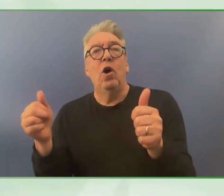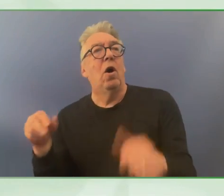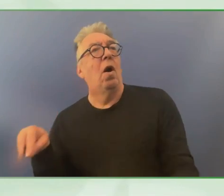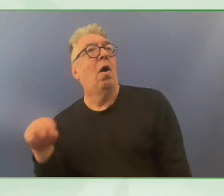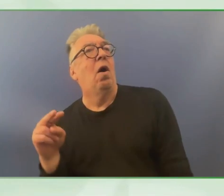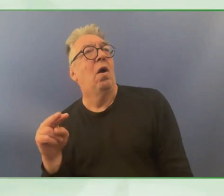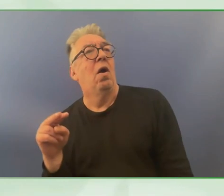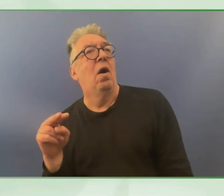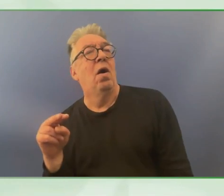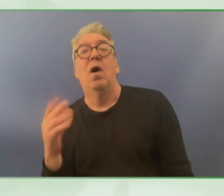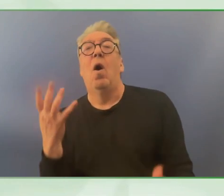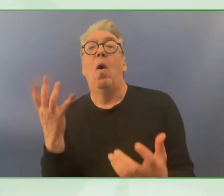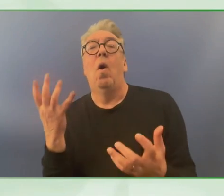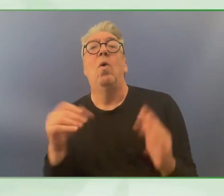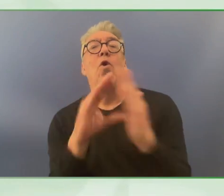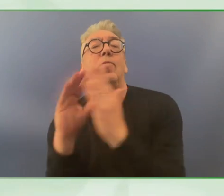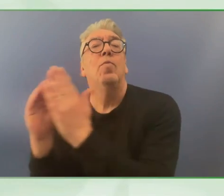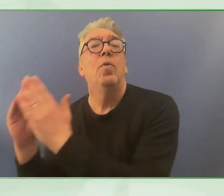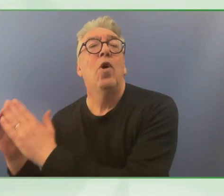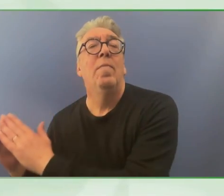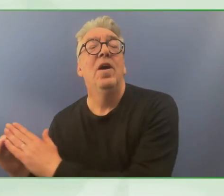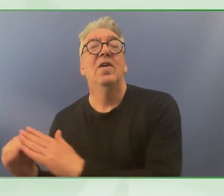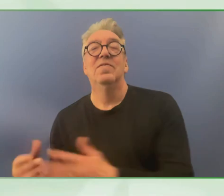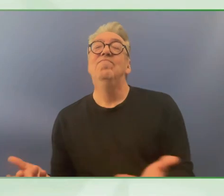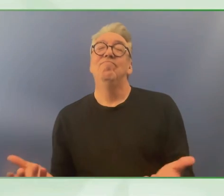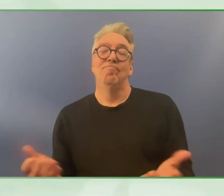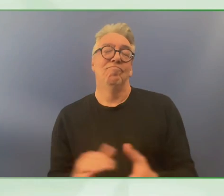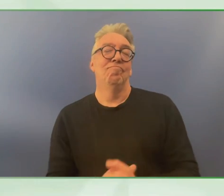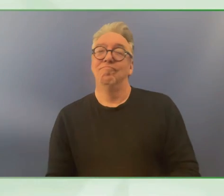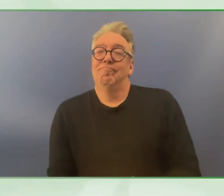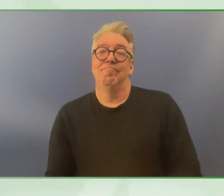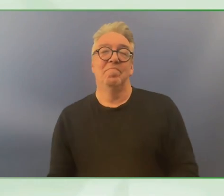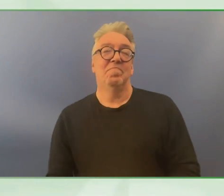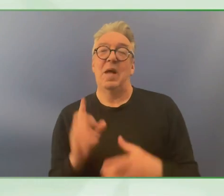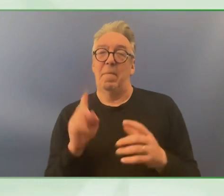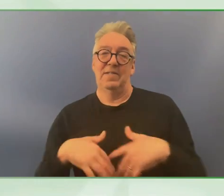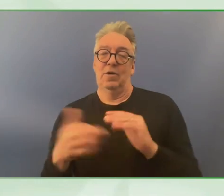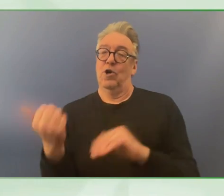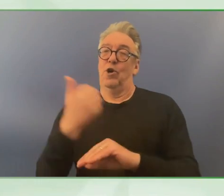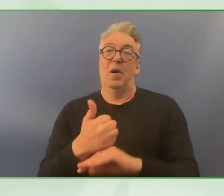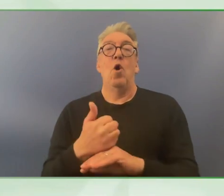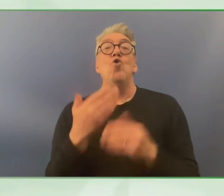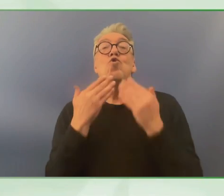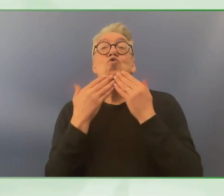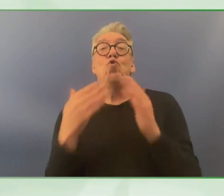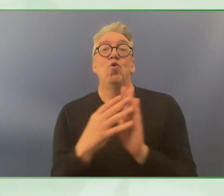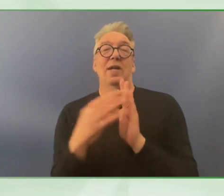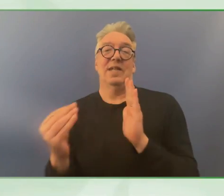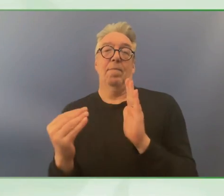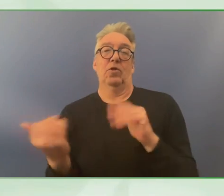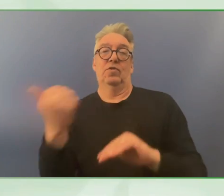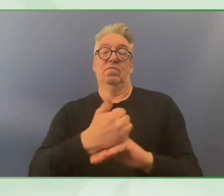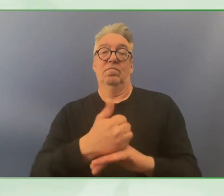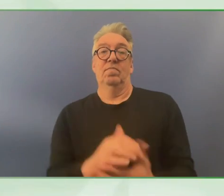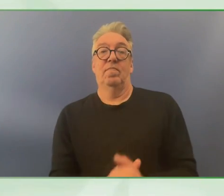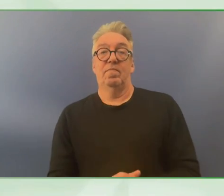hire inclusively as well. So I think it's by making those type of demonstrations. And we witness sometimes bad behaviors